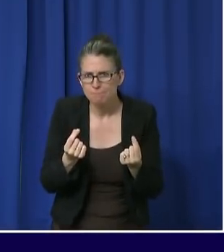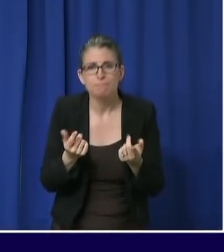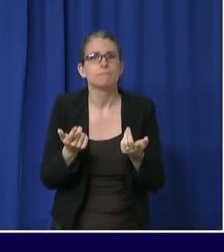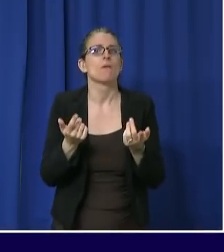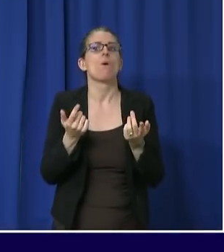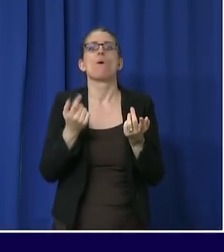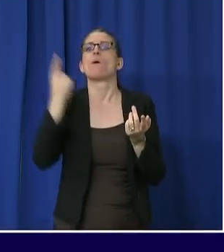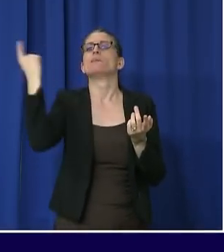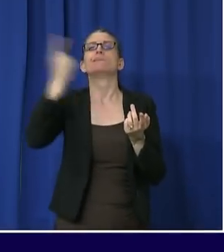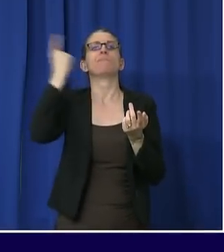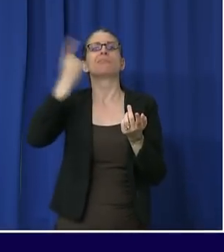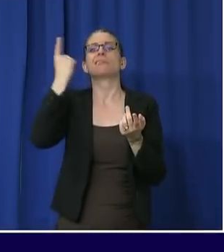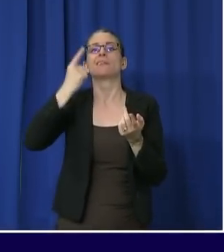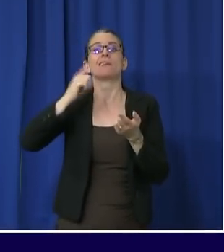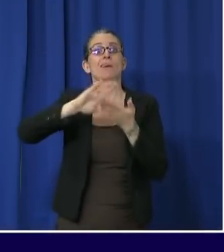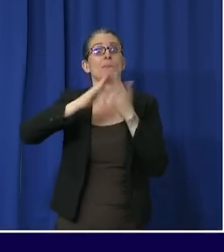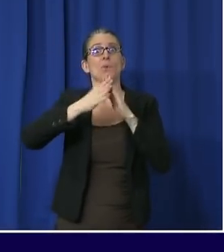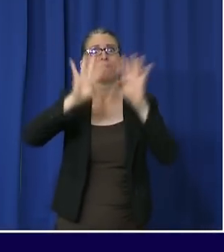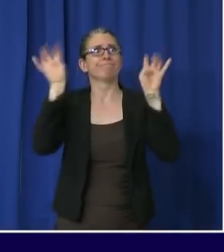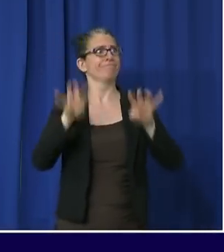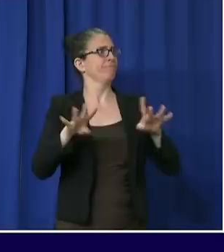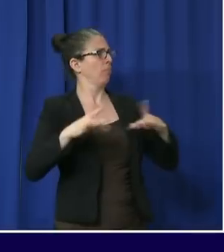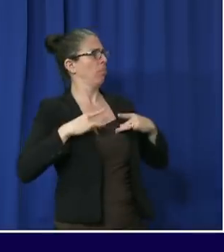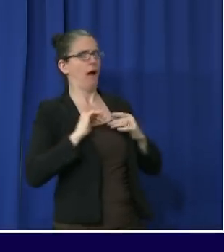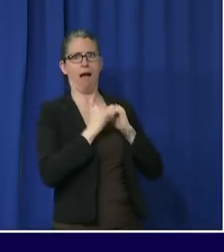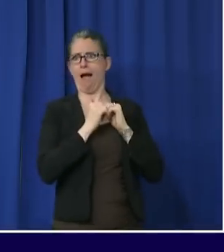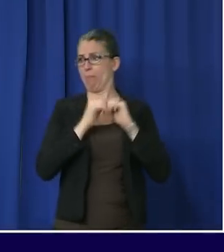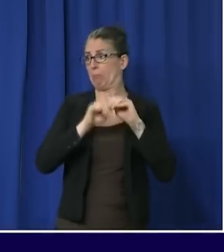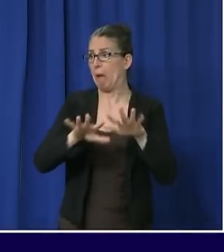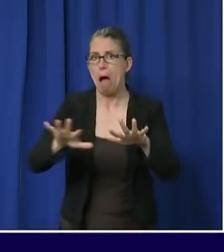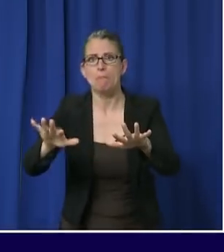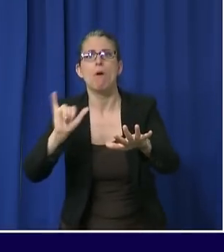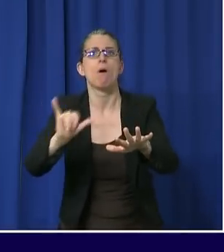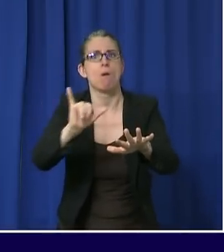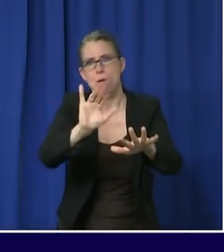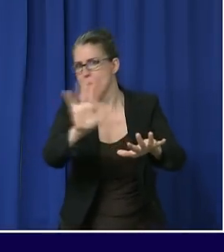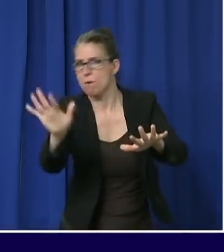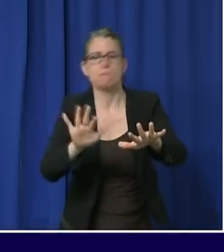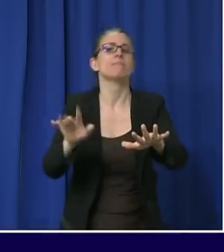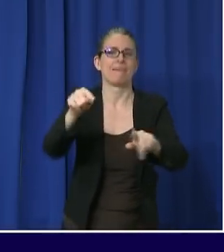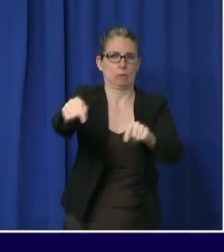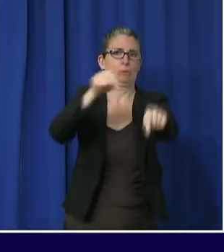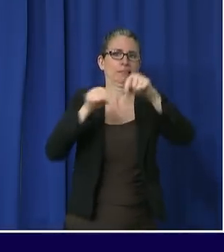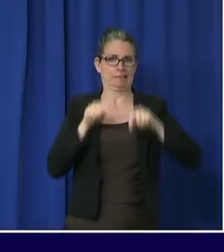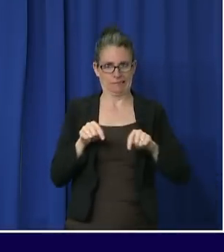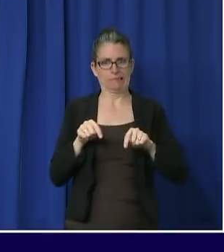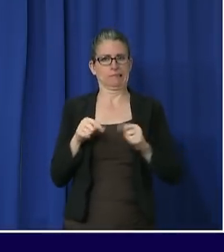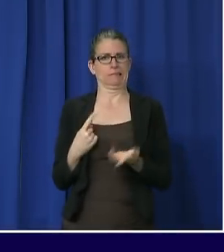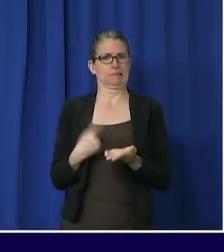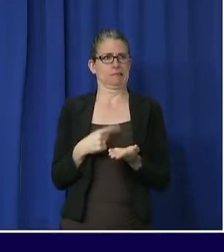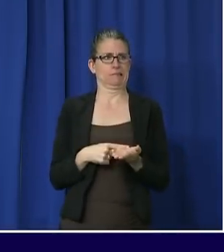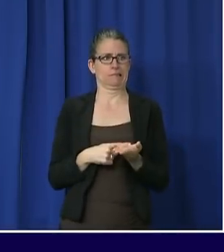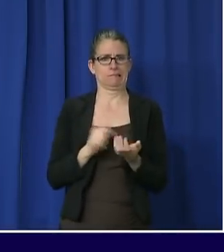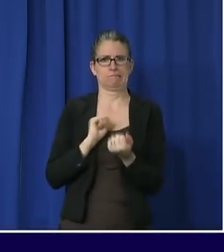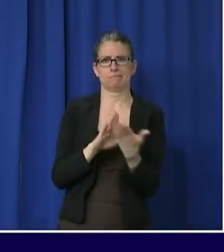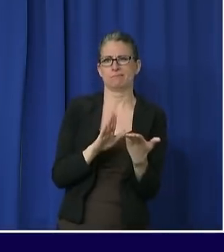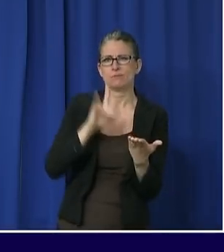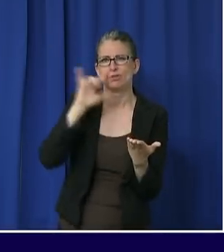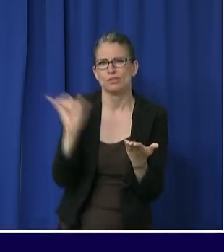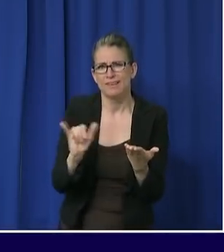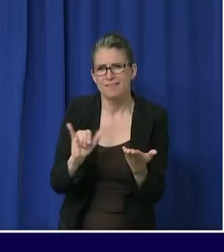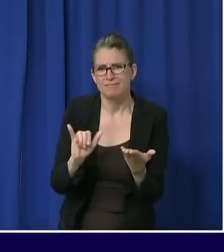would have to reevaluate whether we would want to continue down that path. None of that is new. It was set forth in the documents that the governor has